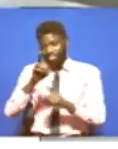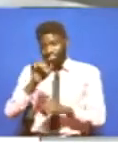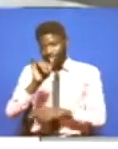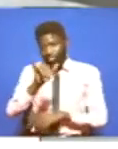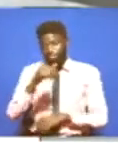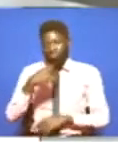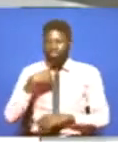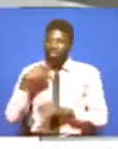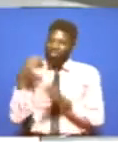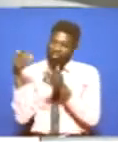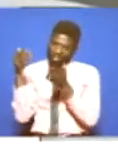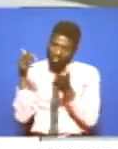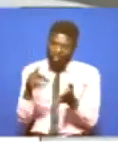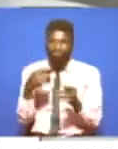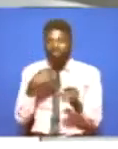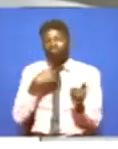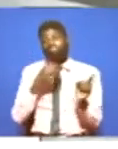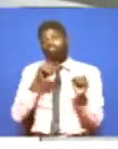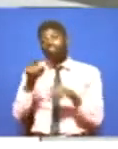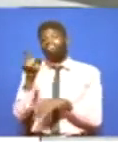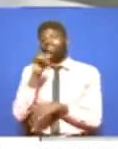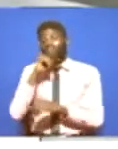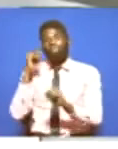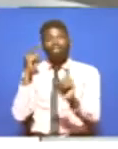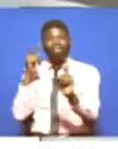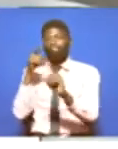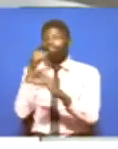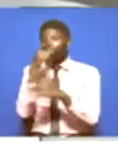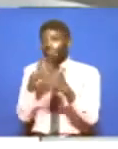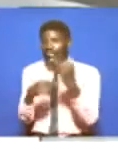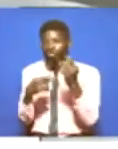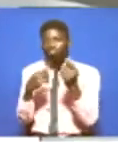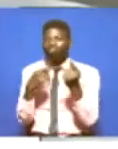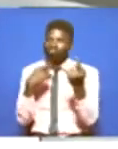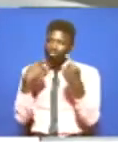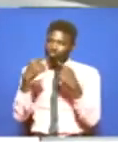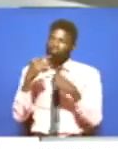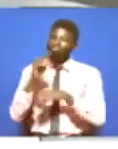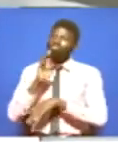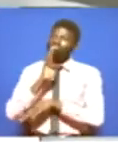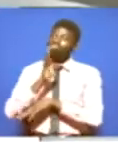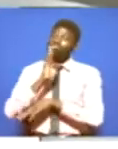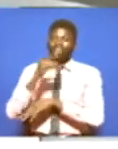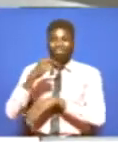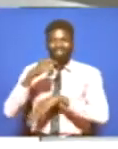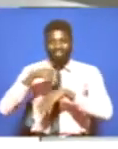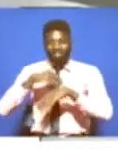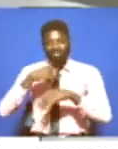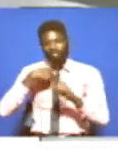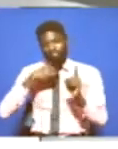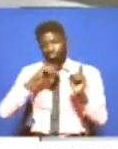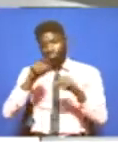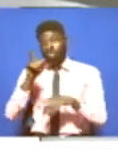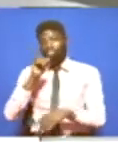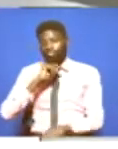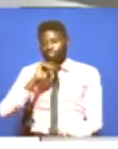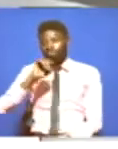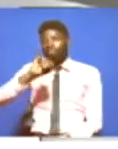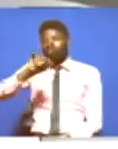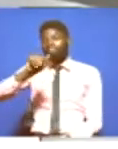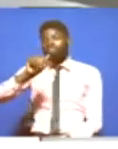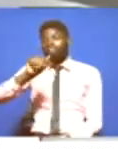I went there because I wanted to speak there. And when I went there, James